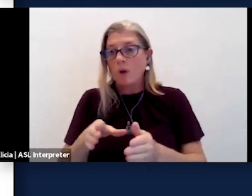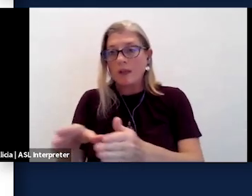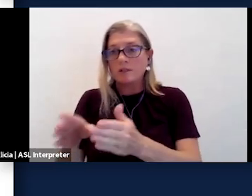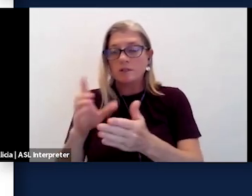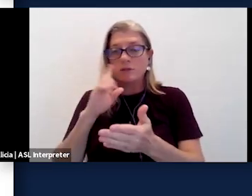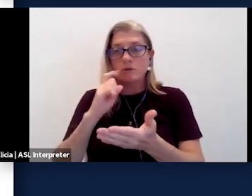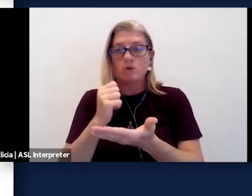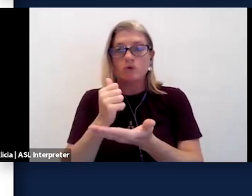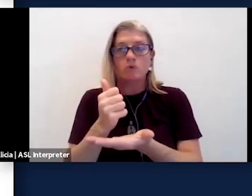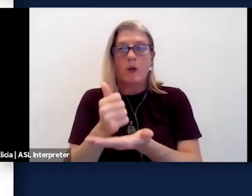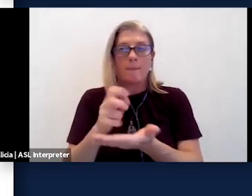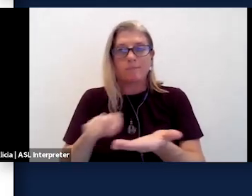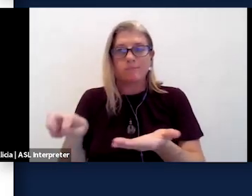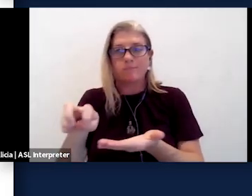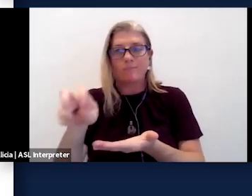help